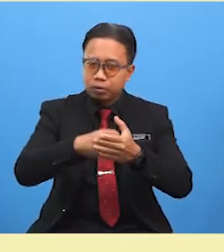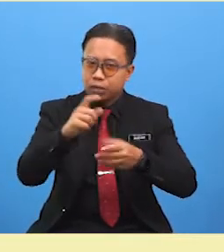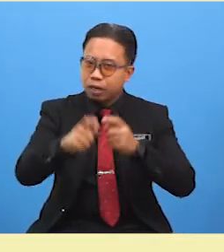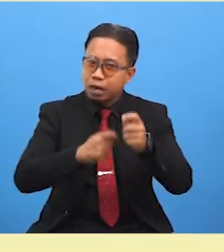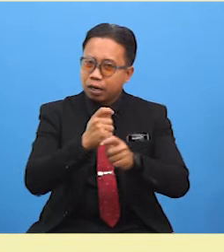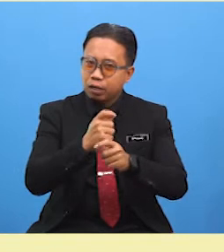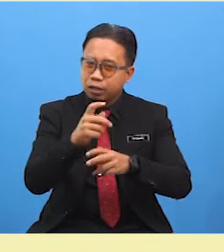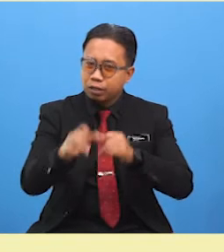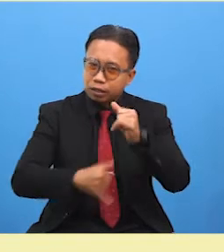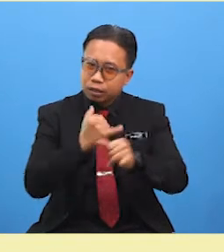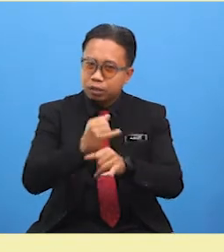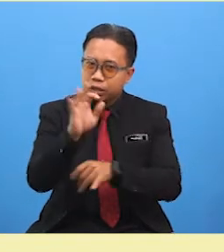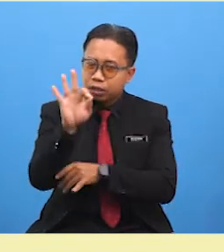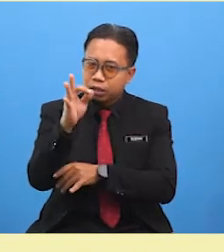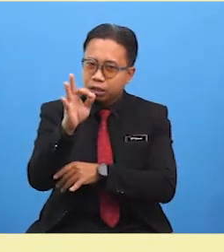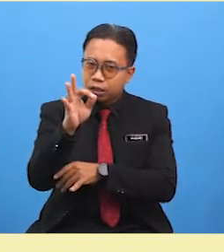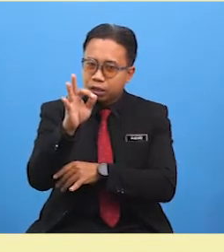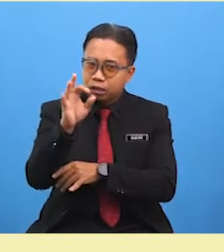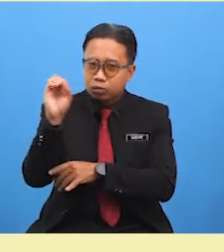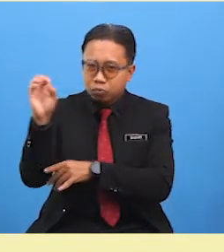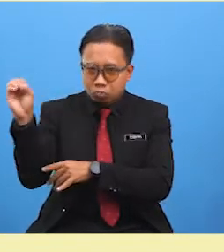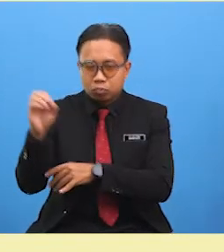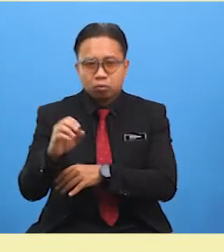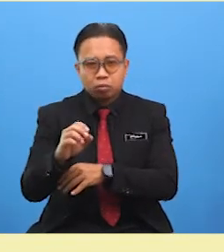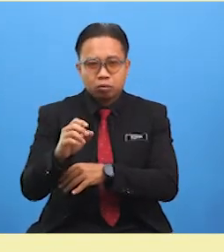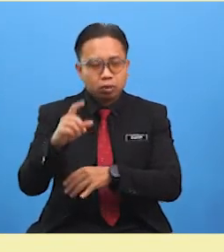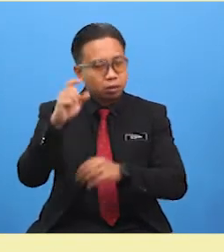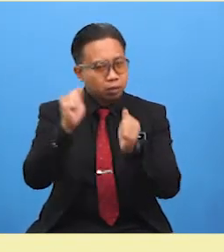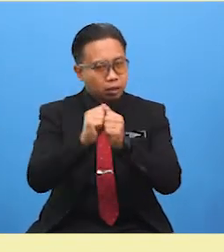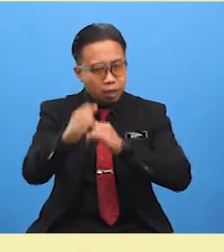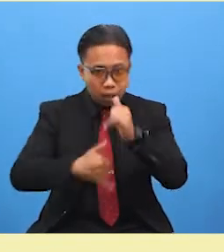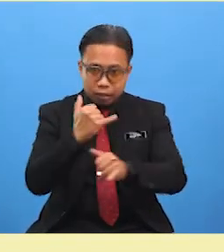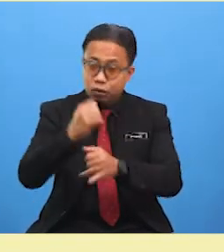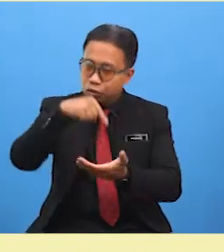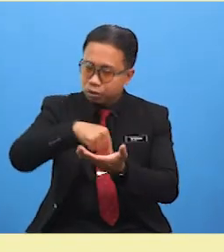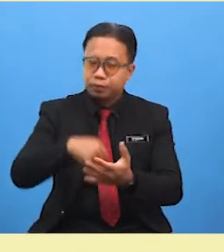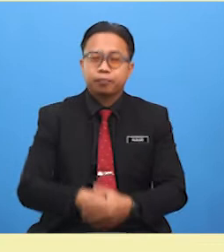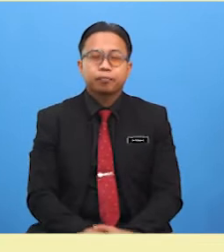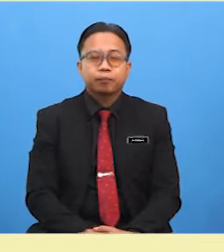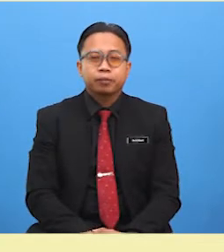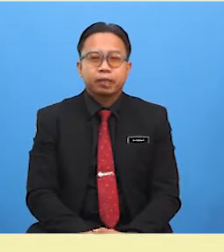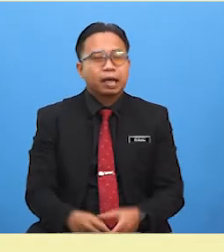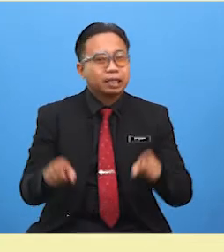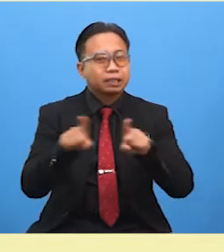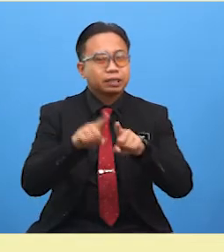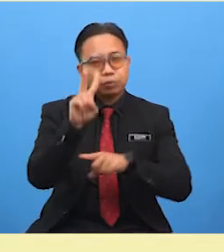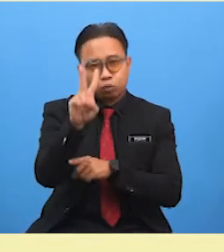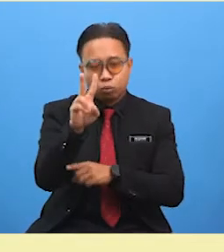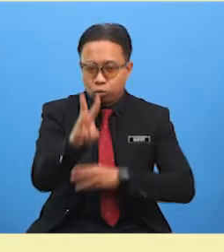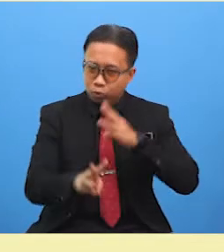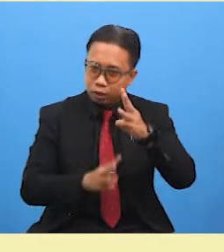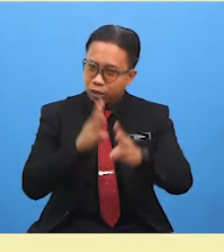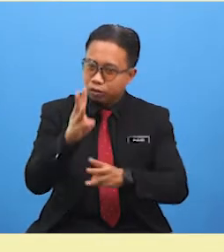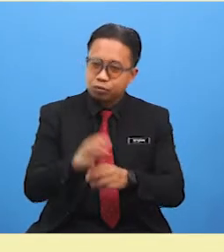90s and the modern motorbikes that we have today? Like, are they the same? Do they have the same amount of wheels?